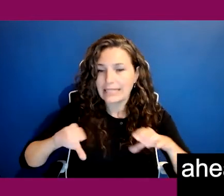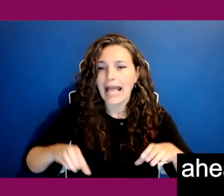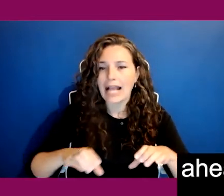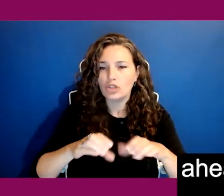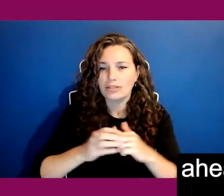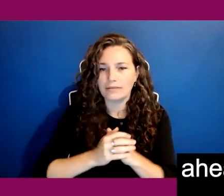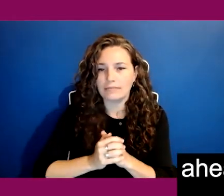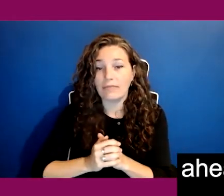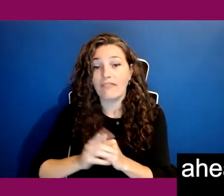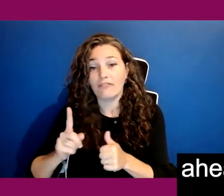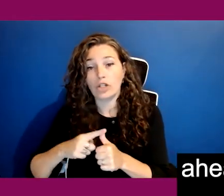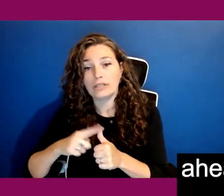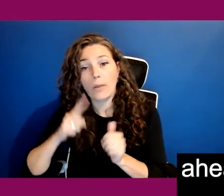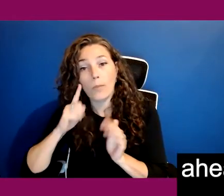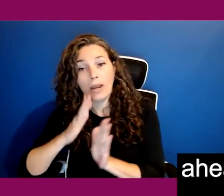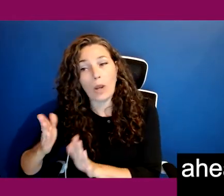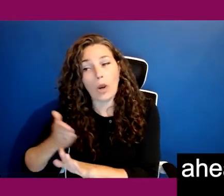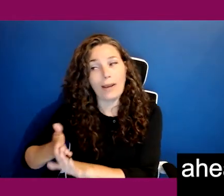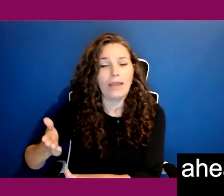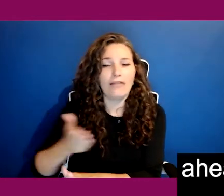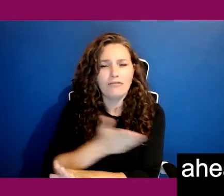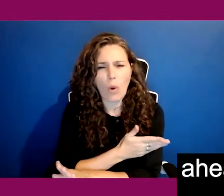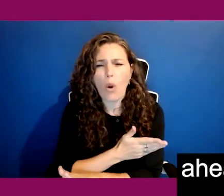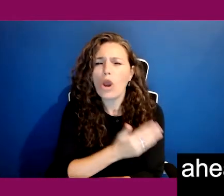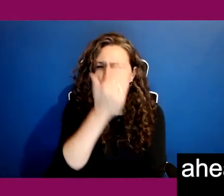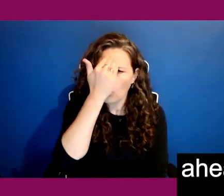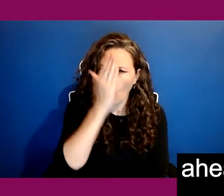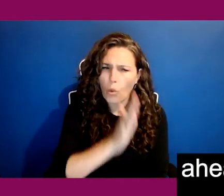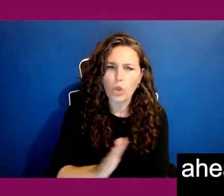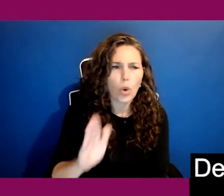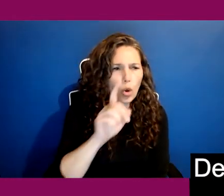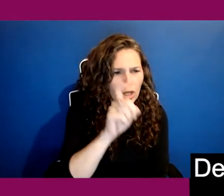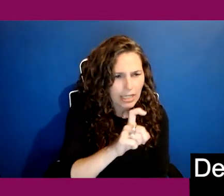ahead of time by knowing your needs and your rights.